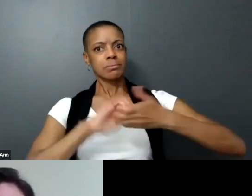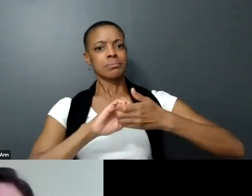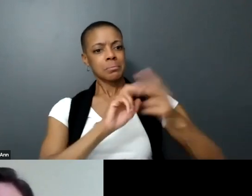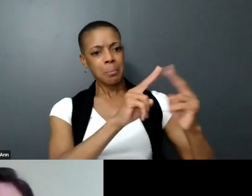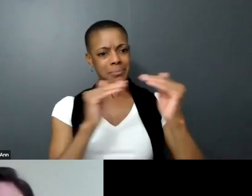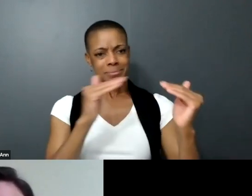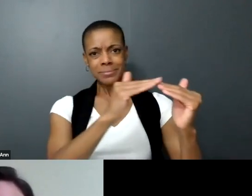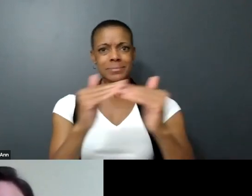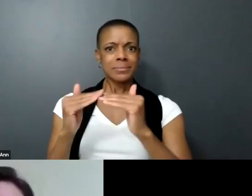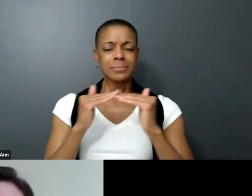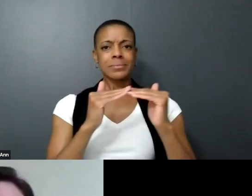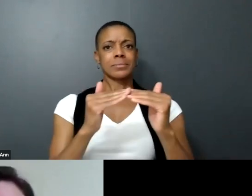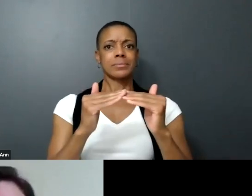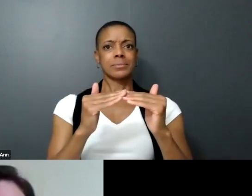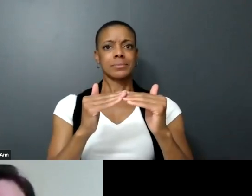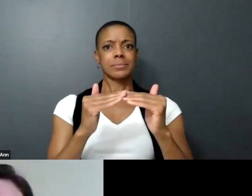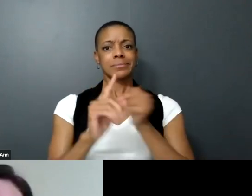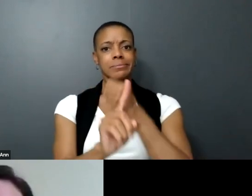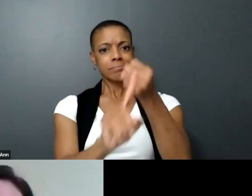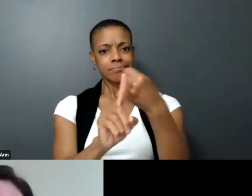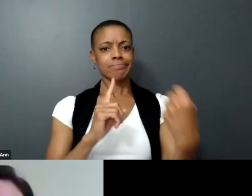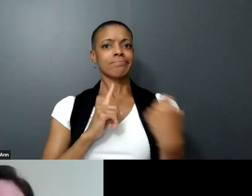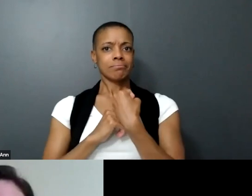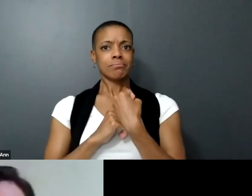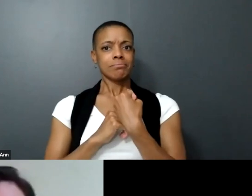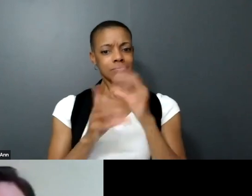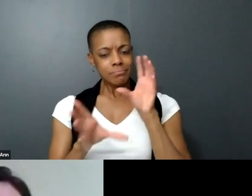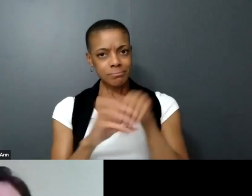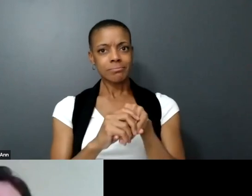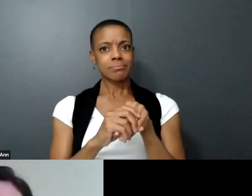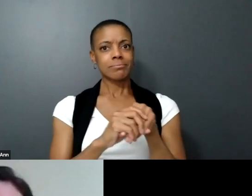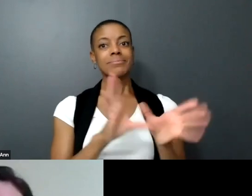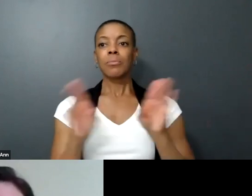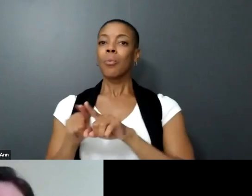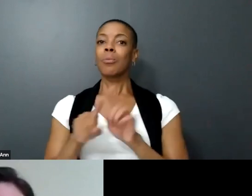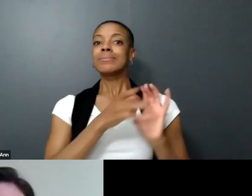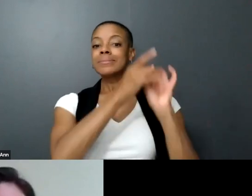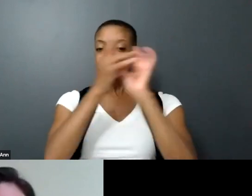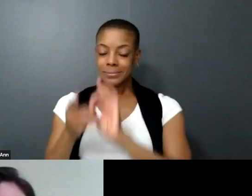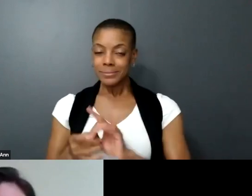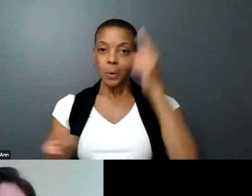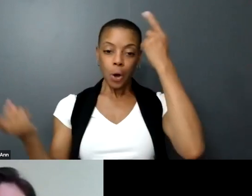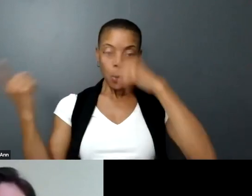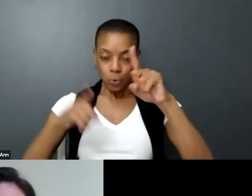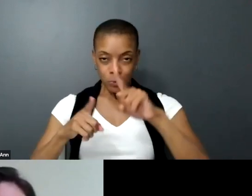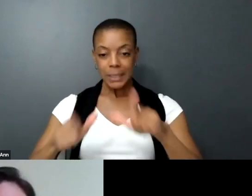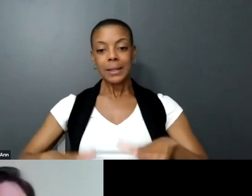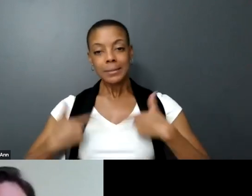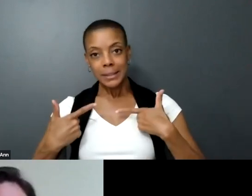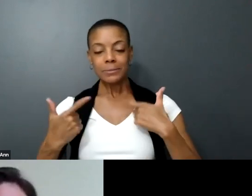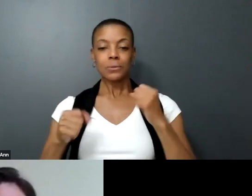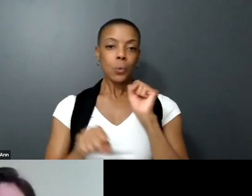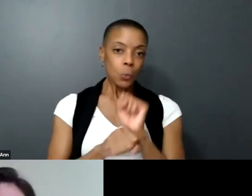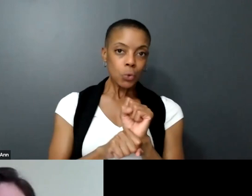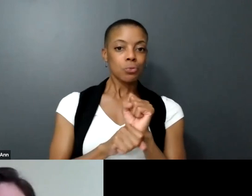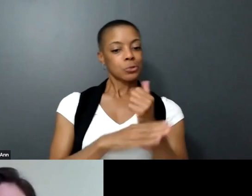impact the way that impact any and all development, but as relations who have agreed to live together, to work together, and to share